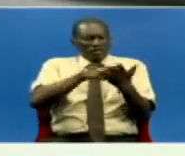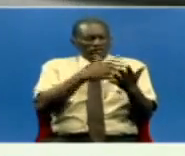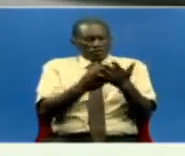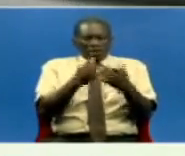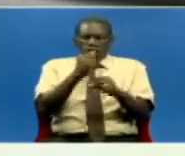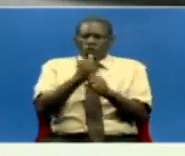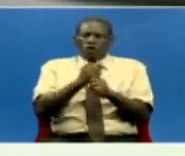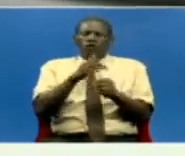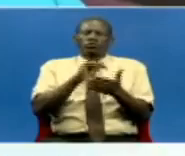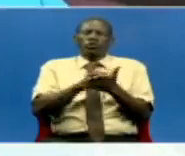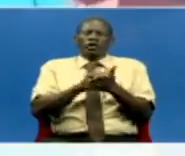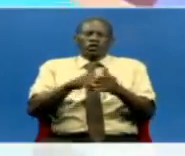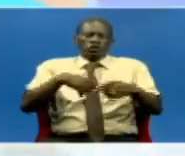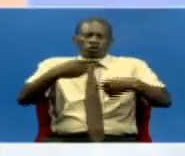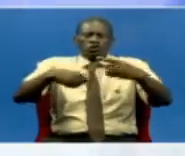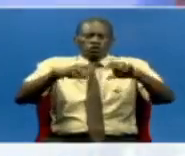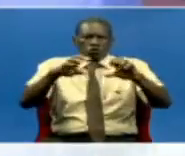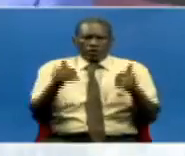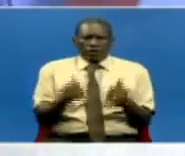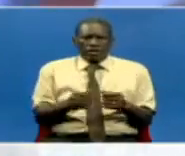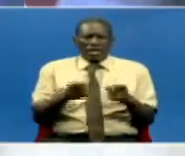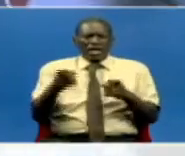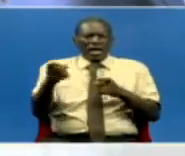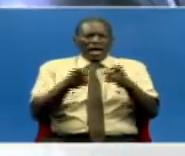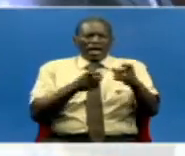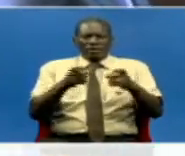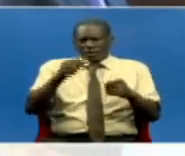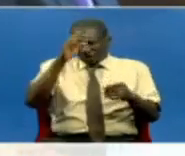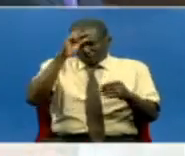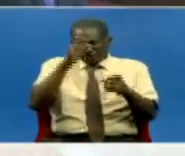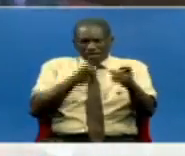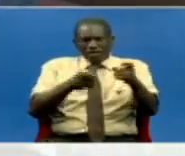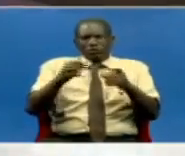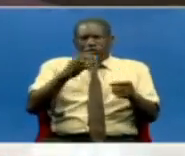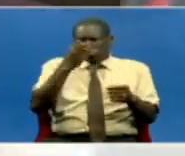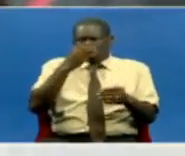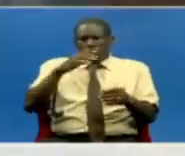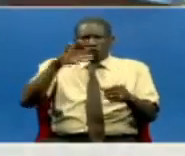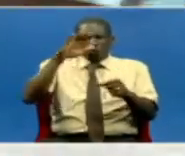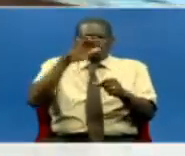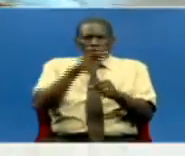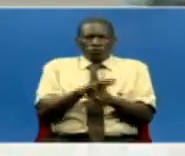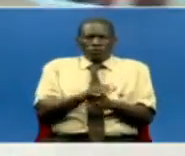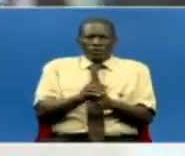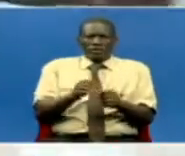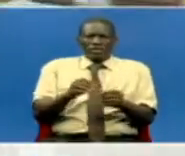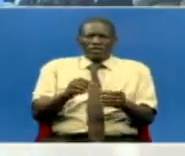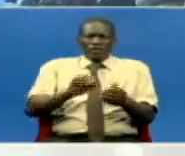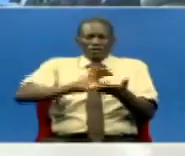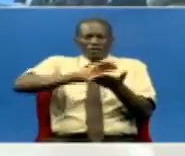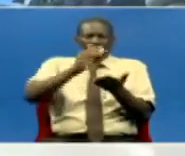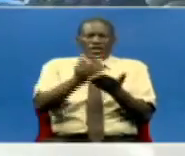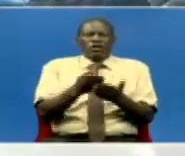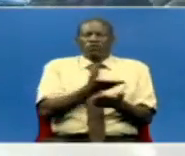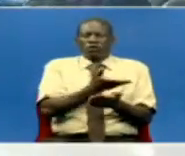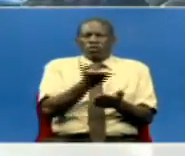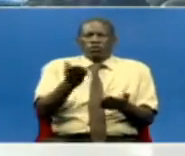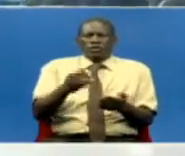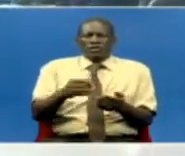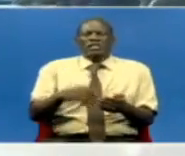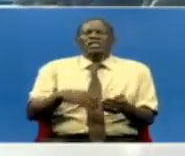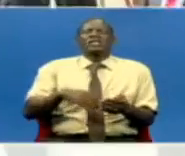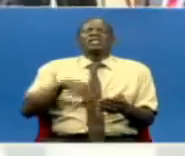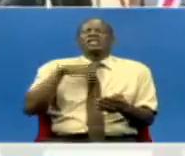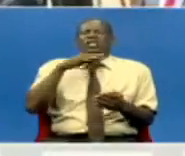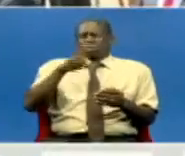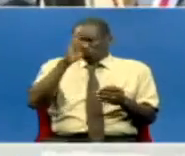as to go on smoothly. The administration promised contributory benevolent fund for families of fallen and terminal ill police